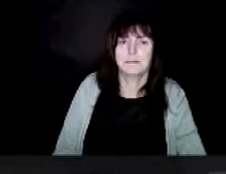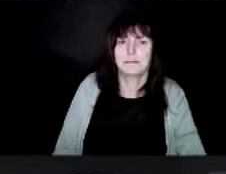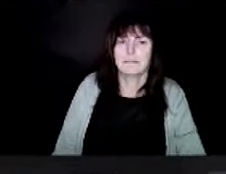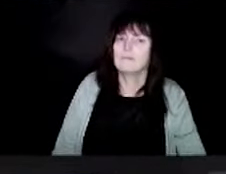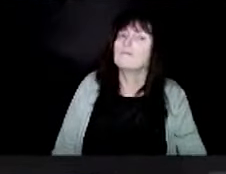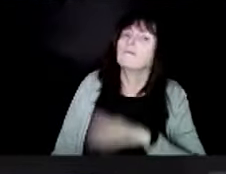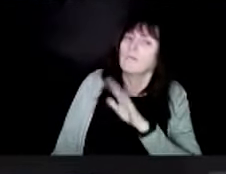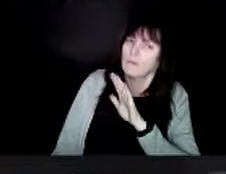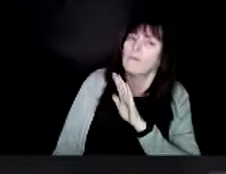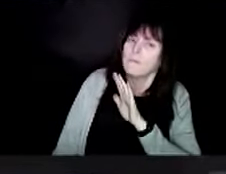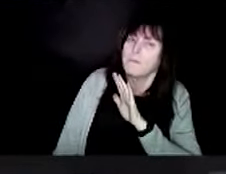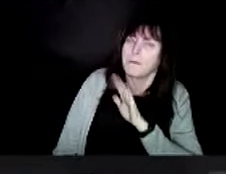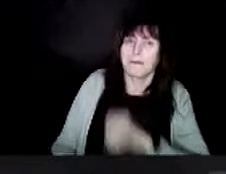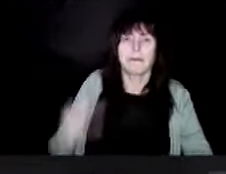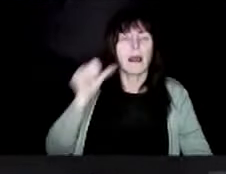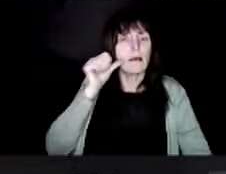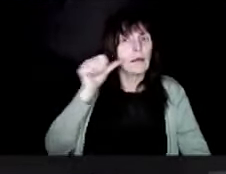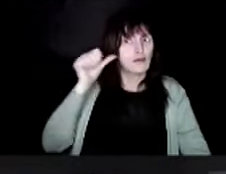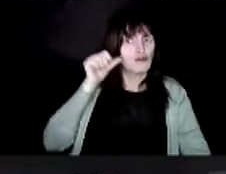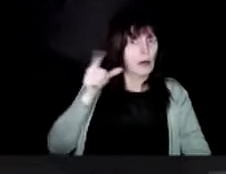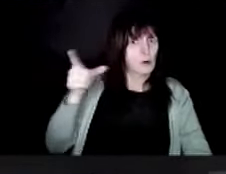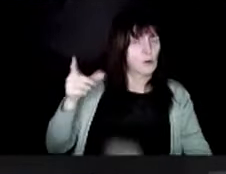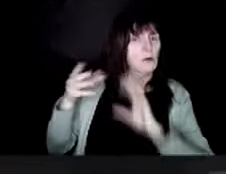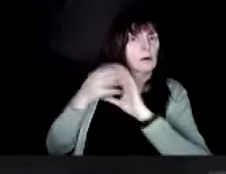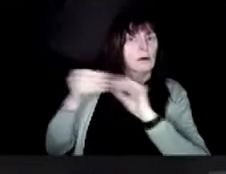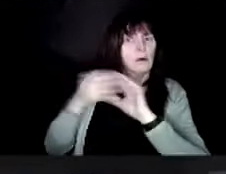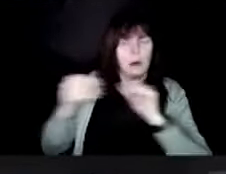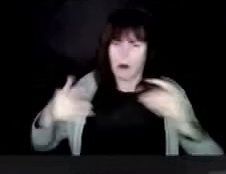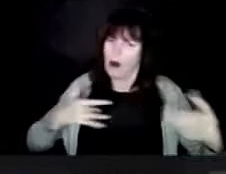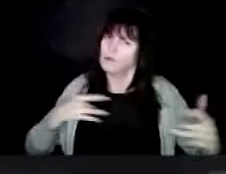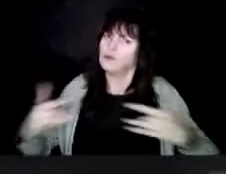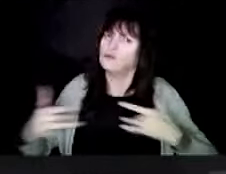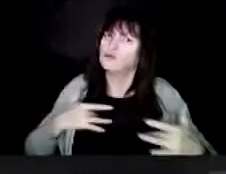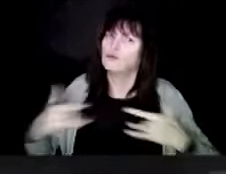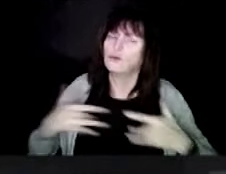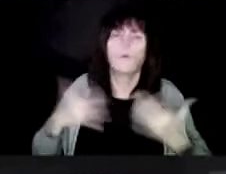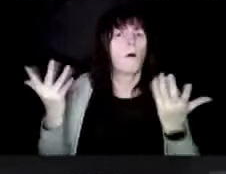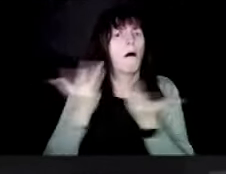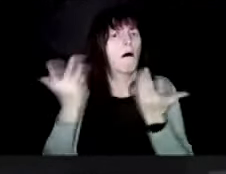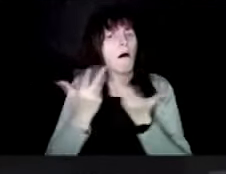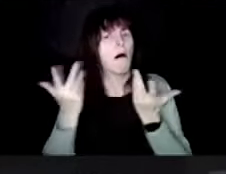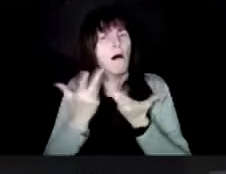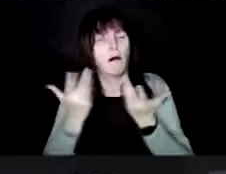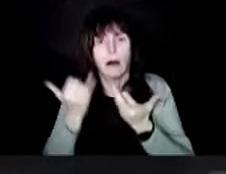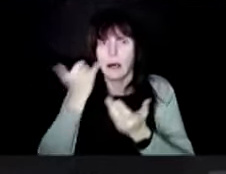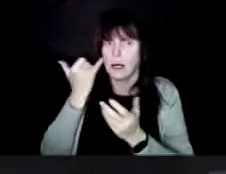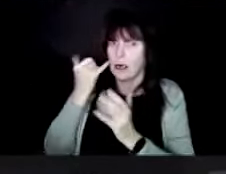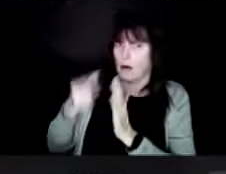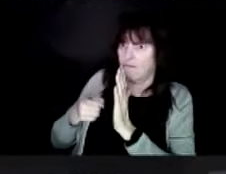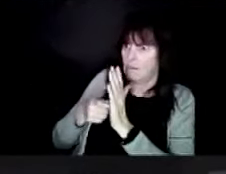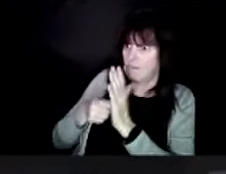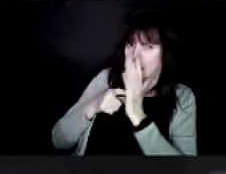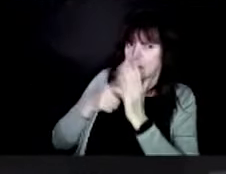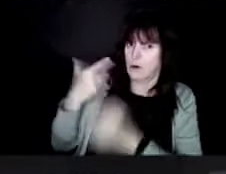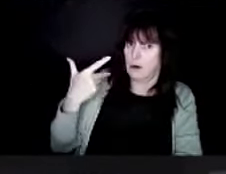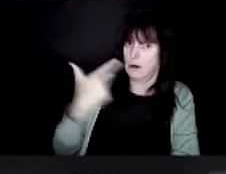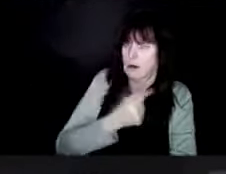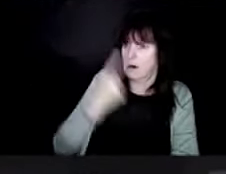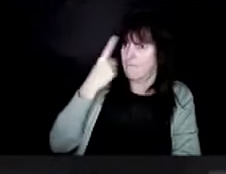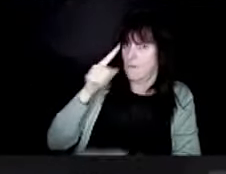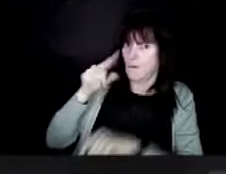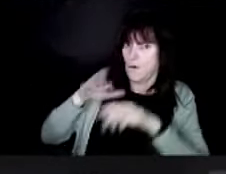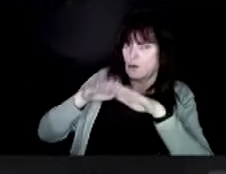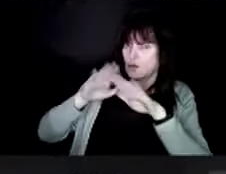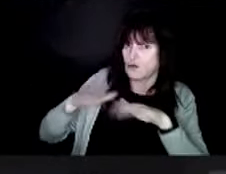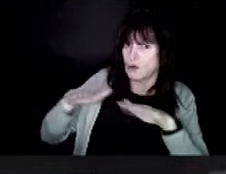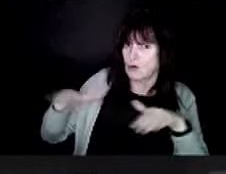was that there was also a concern that if you're going to mandate a vaccine, but the novelty or the newness of this particular vaccine,